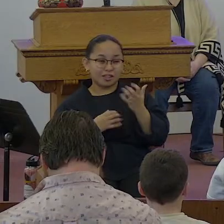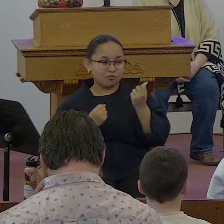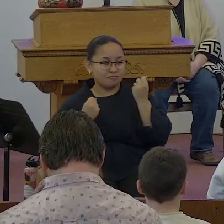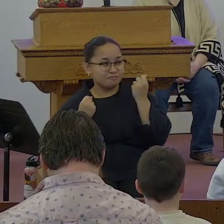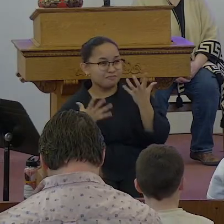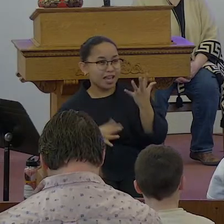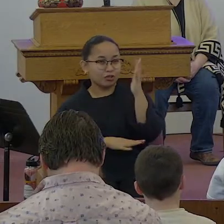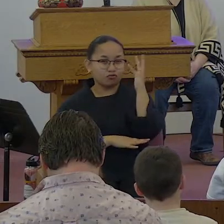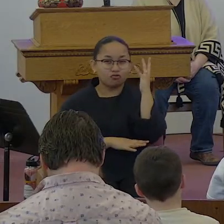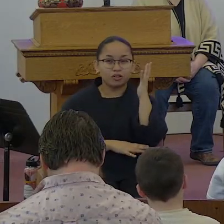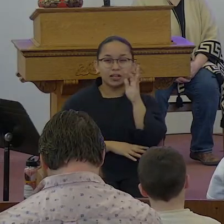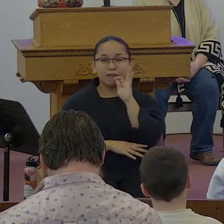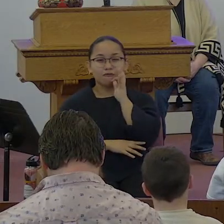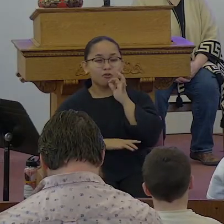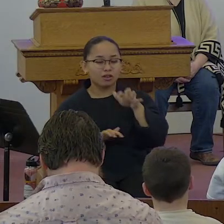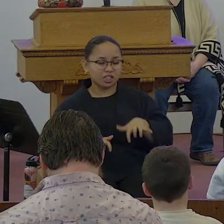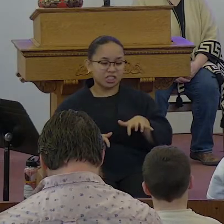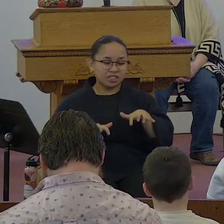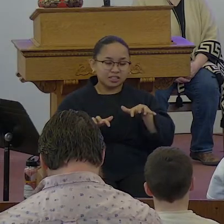place.